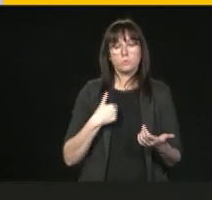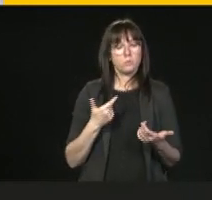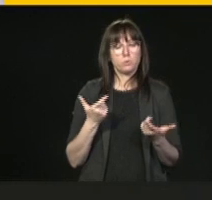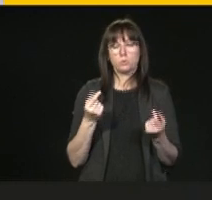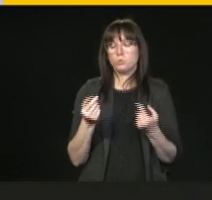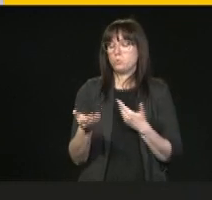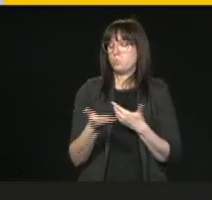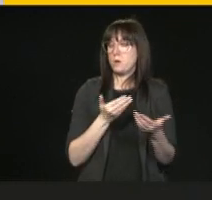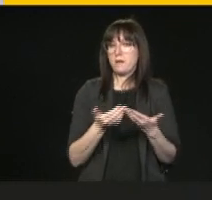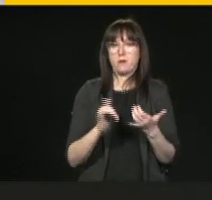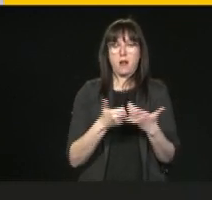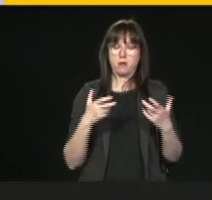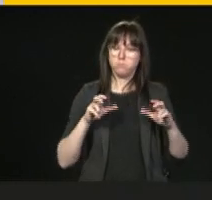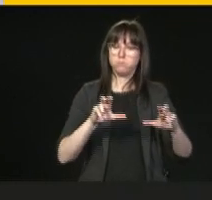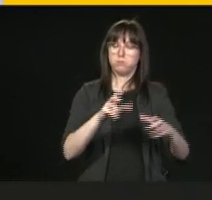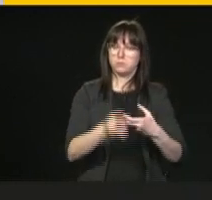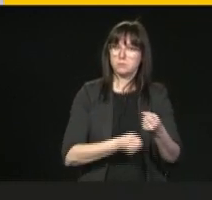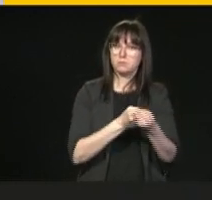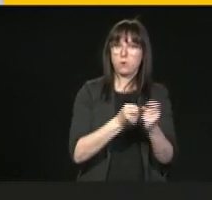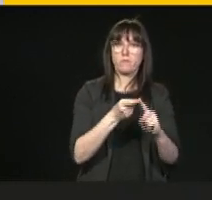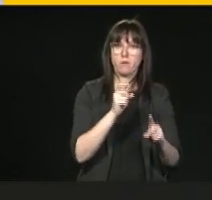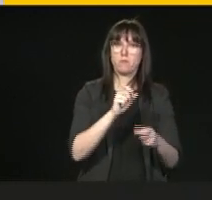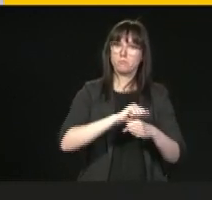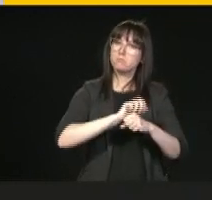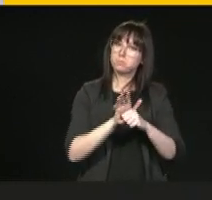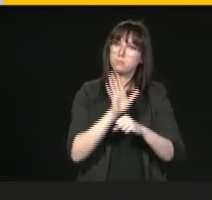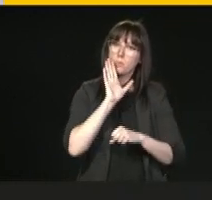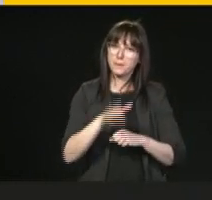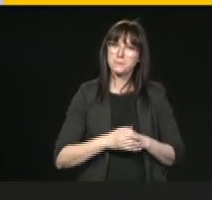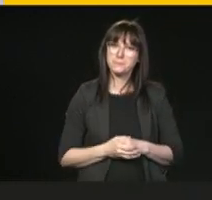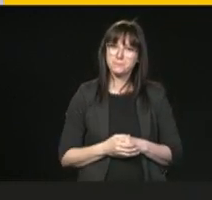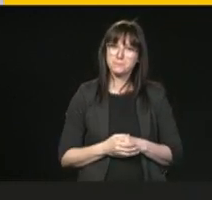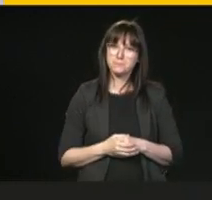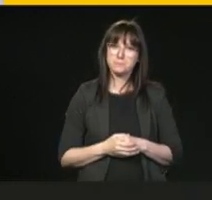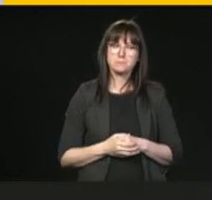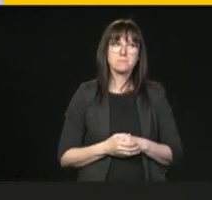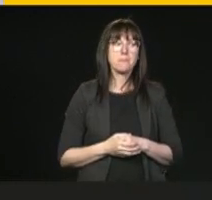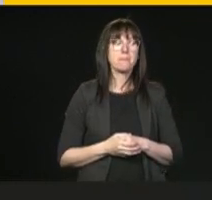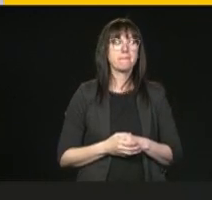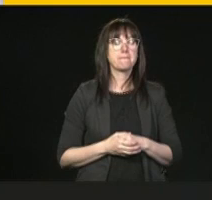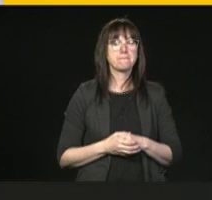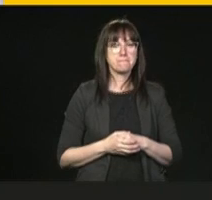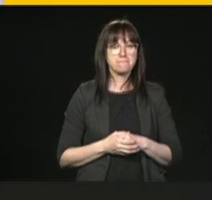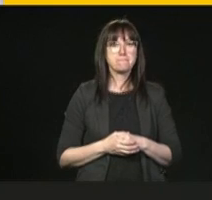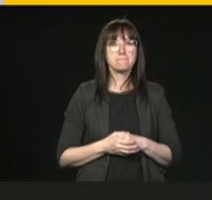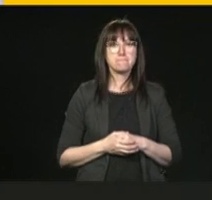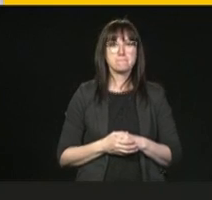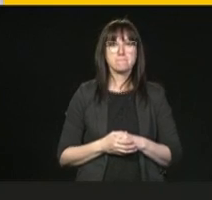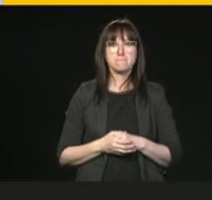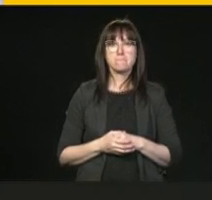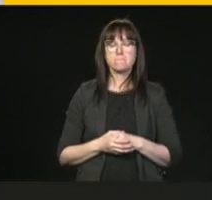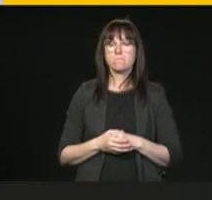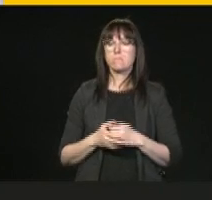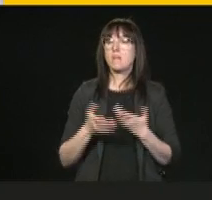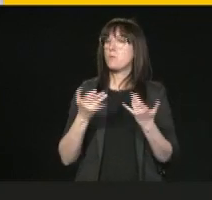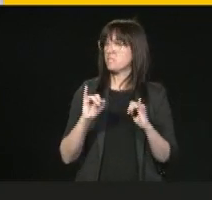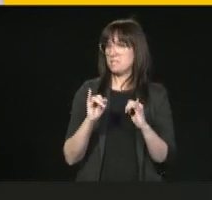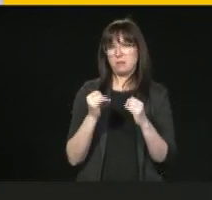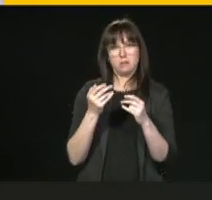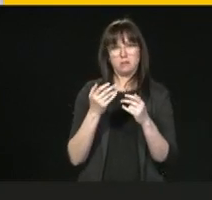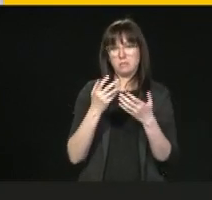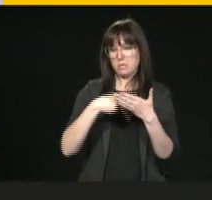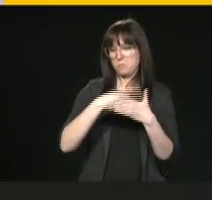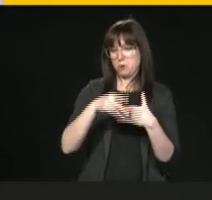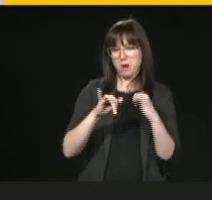businesses affected by COVID-19. We recognize that there's still a little more design work to be done on this, and